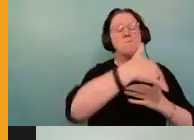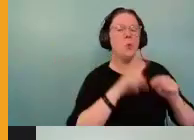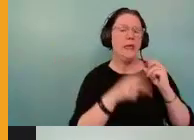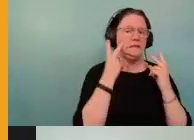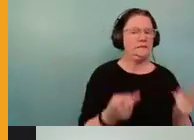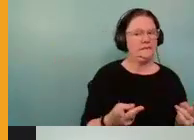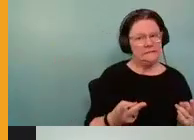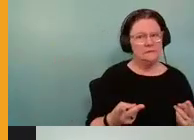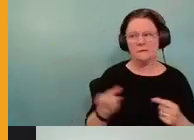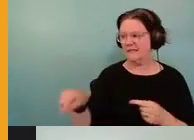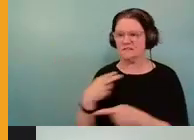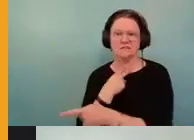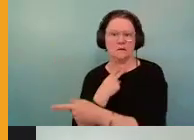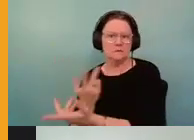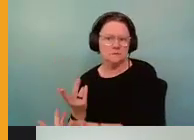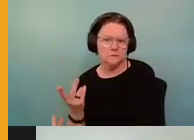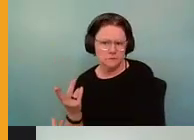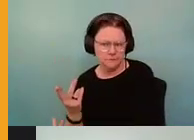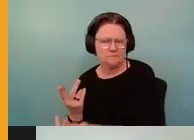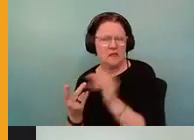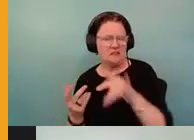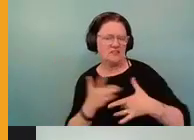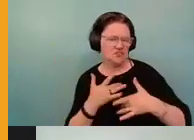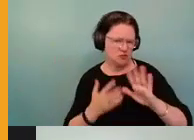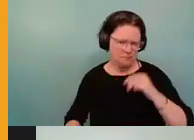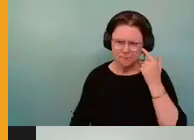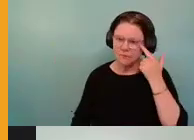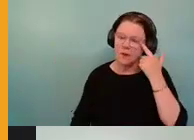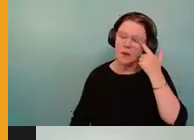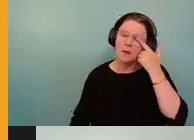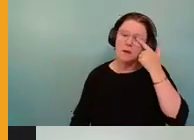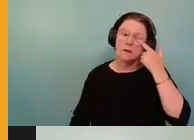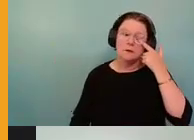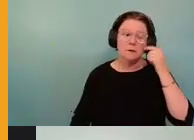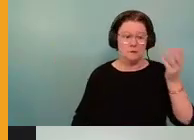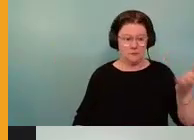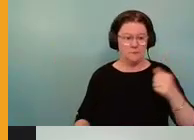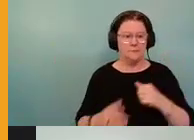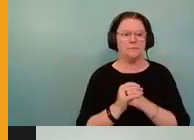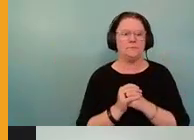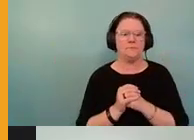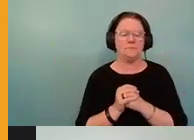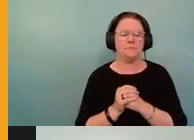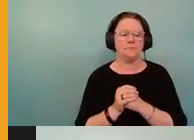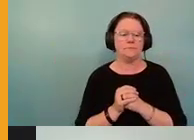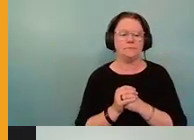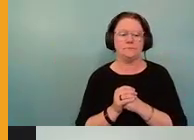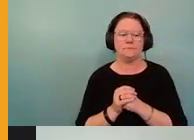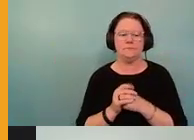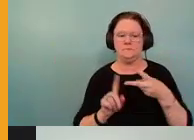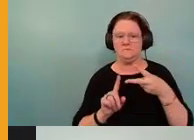for the individuals. So that's a concern. So initial understandings of trauma in the 20th century